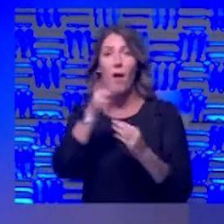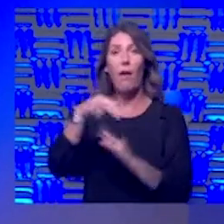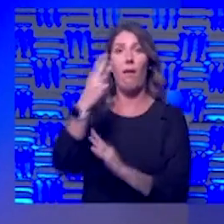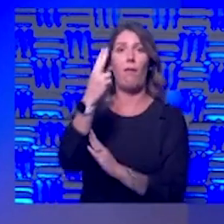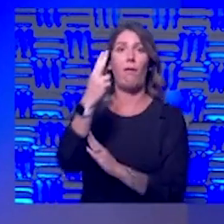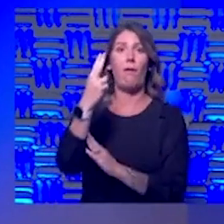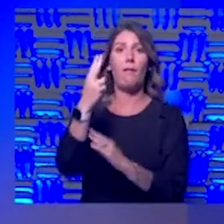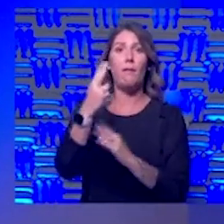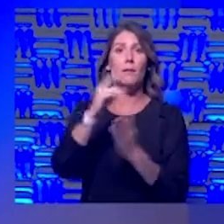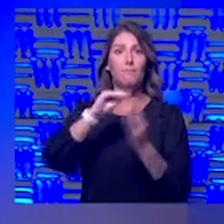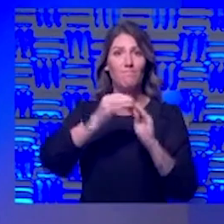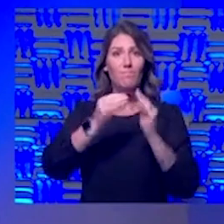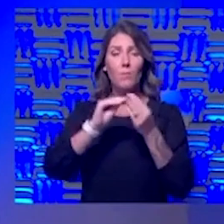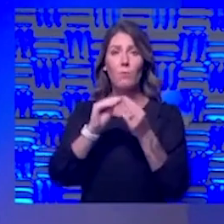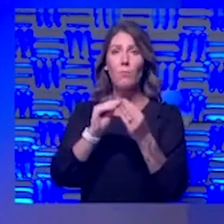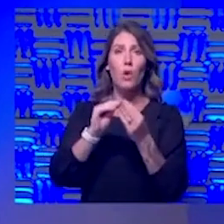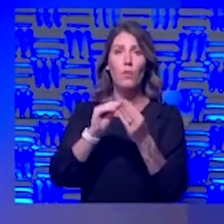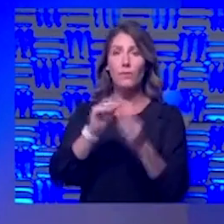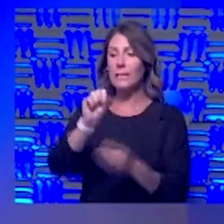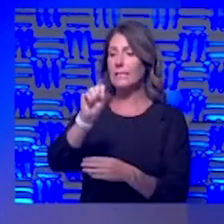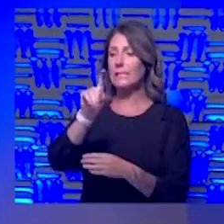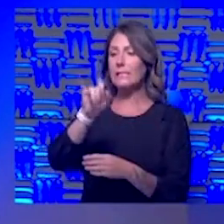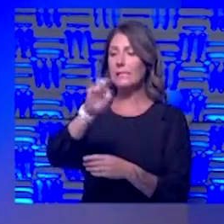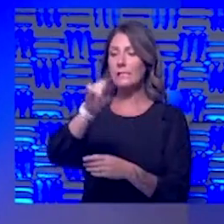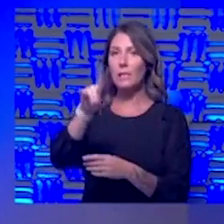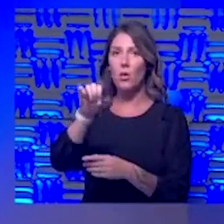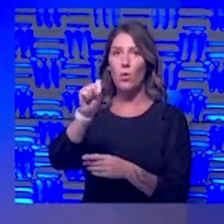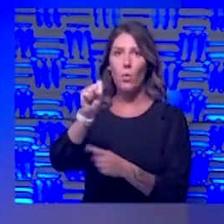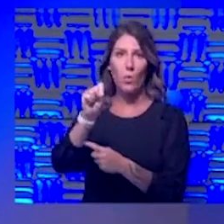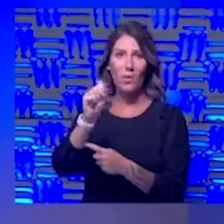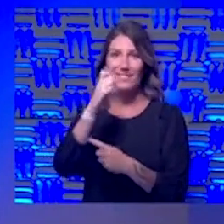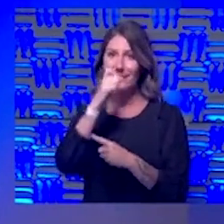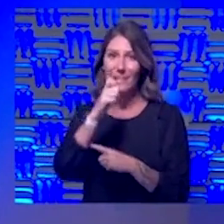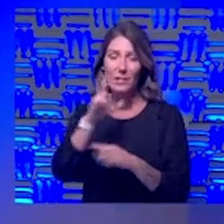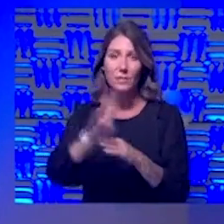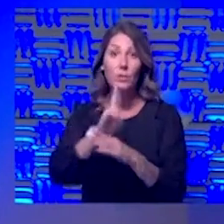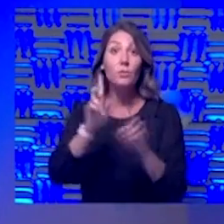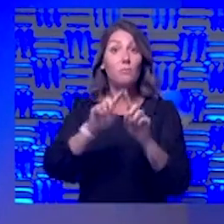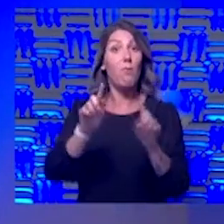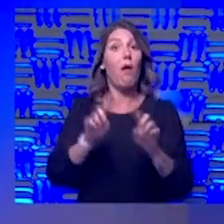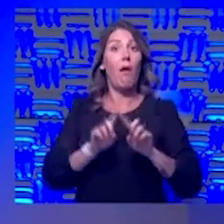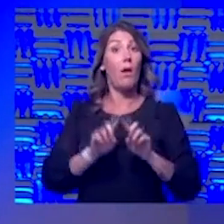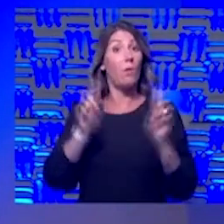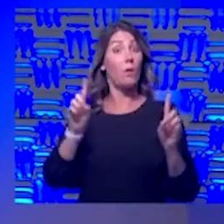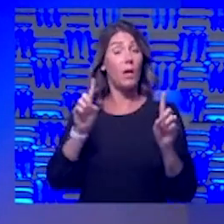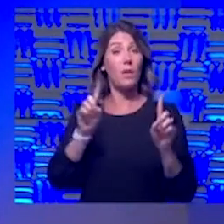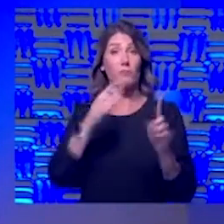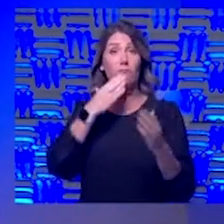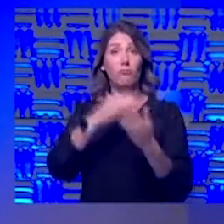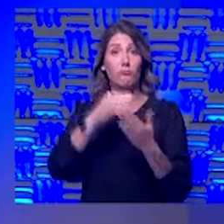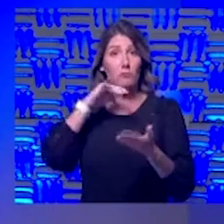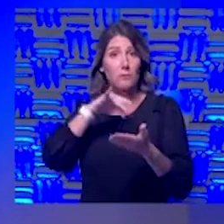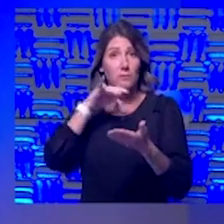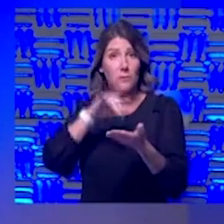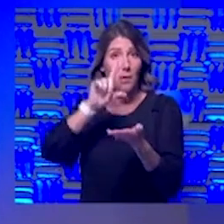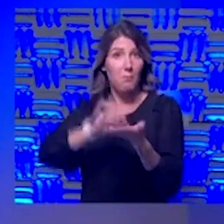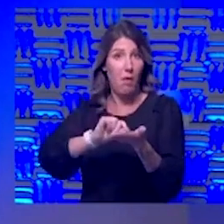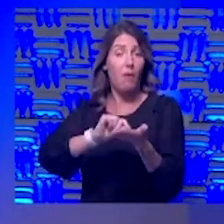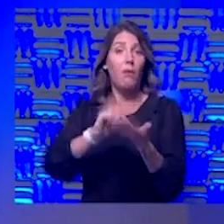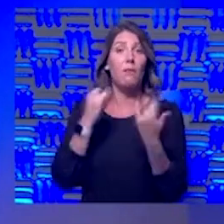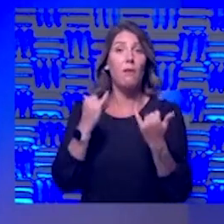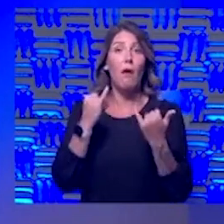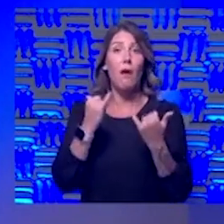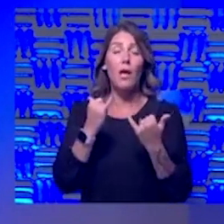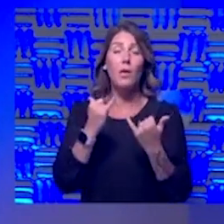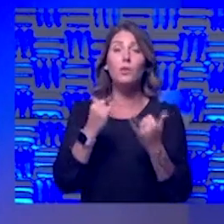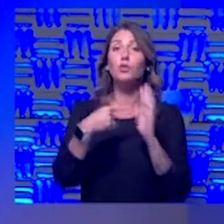were not to be used. They were actually causing mortality. However, there was this very good study that has been published now that shows that